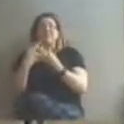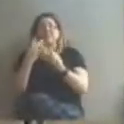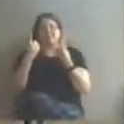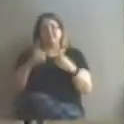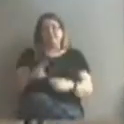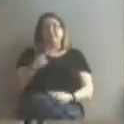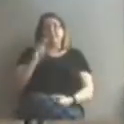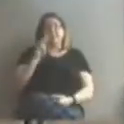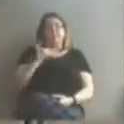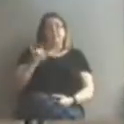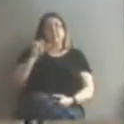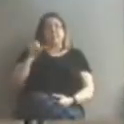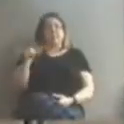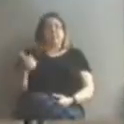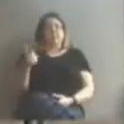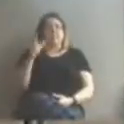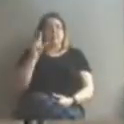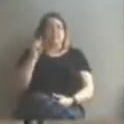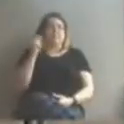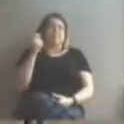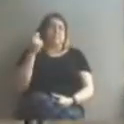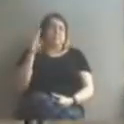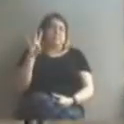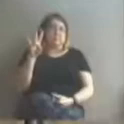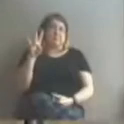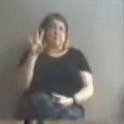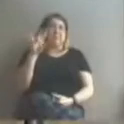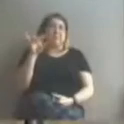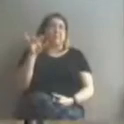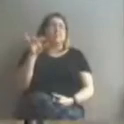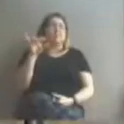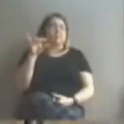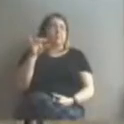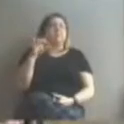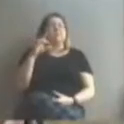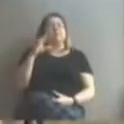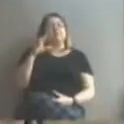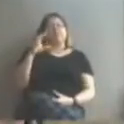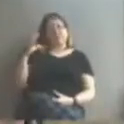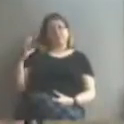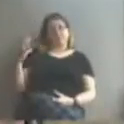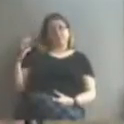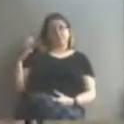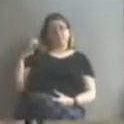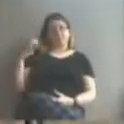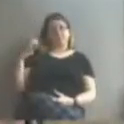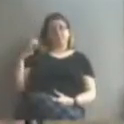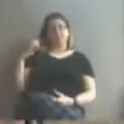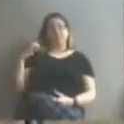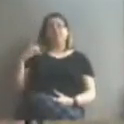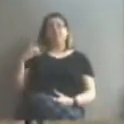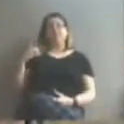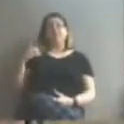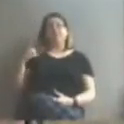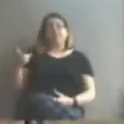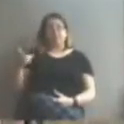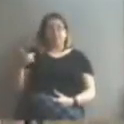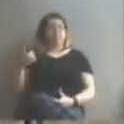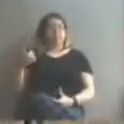May, 2017, in Jefferson County, Kentucky. Chris Brady, Chairman, Jefferson County Board of